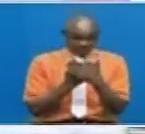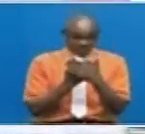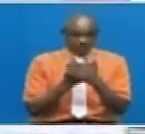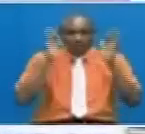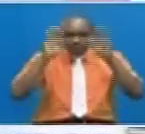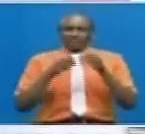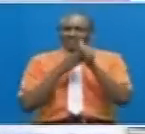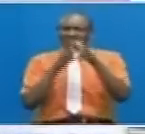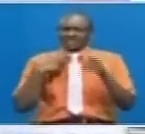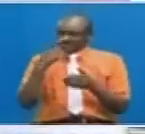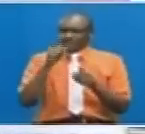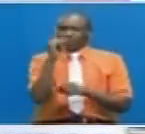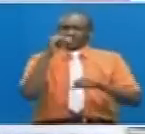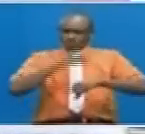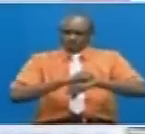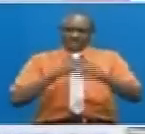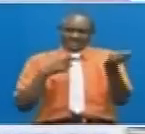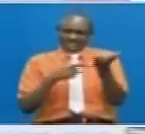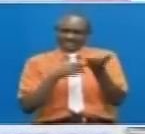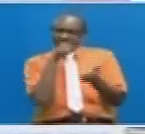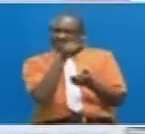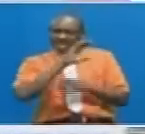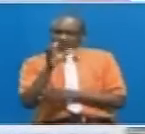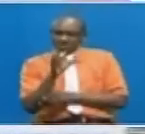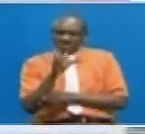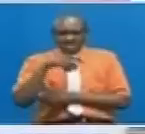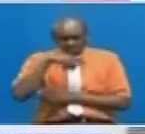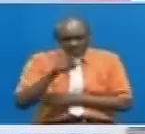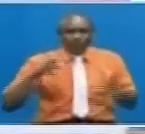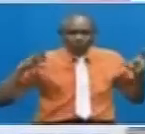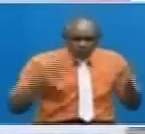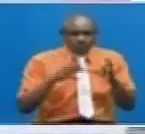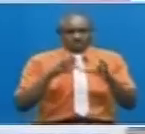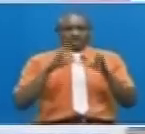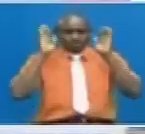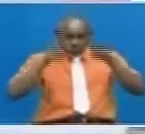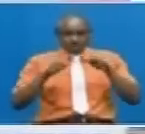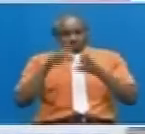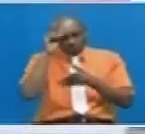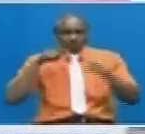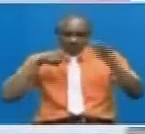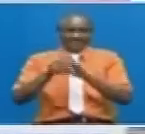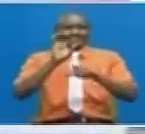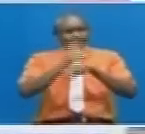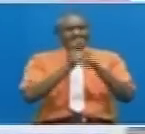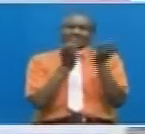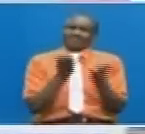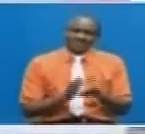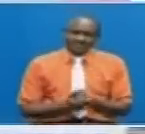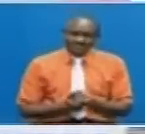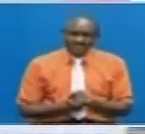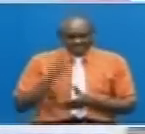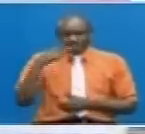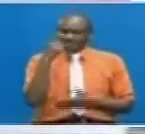Muslim leaders have condemned a school in Taita Taveta County said to force Muslim students to attend church services. They